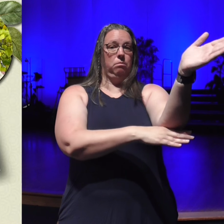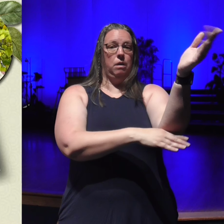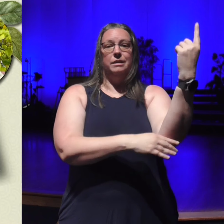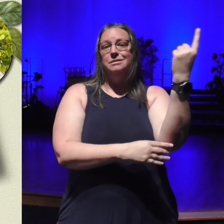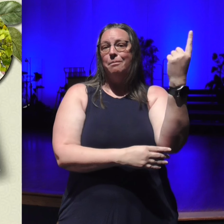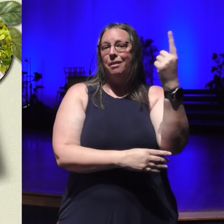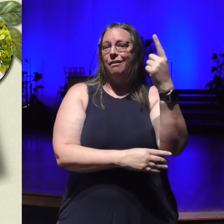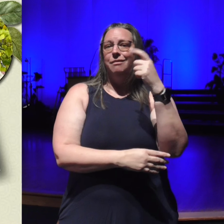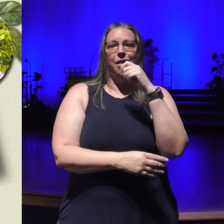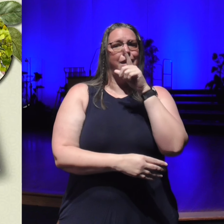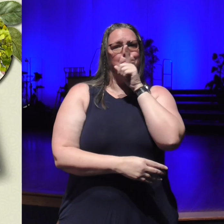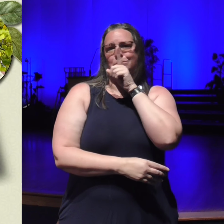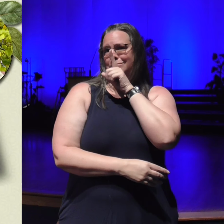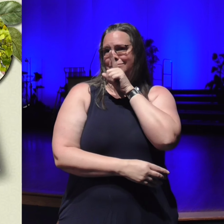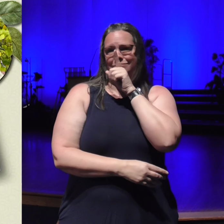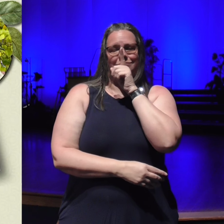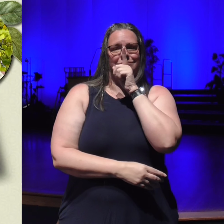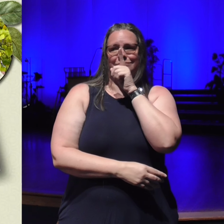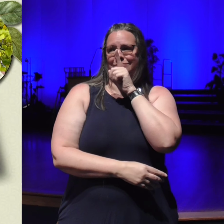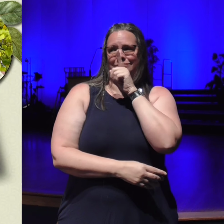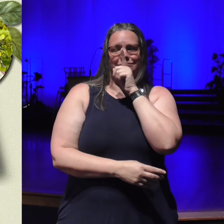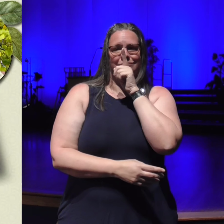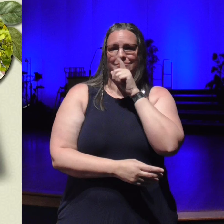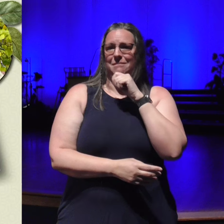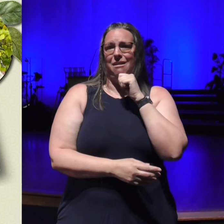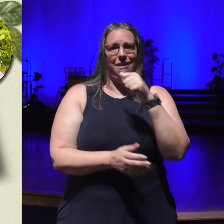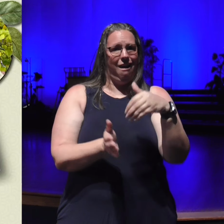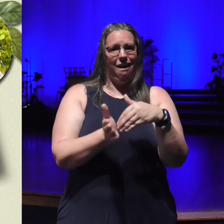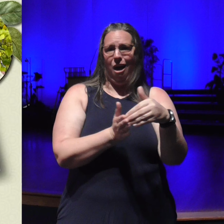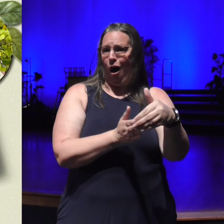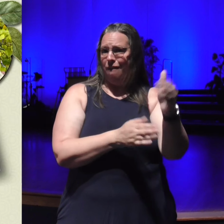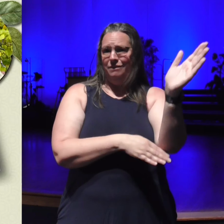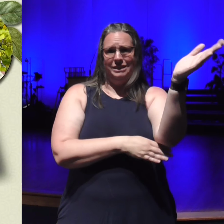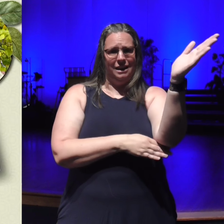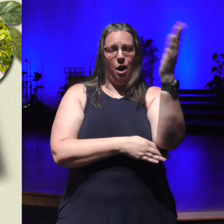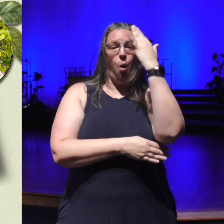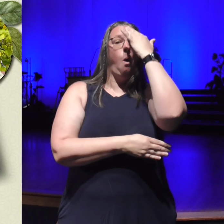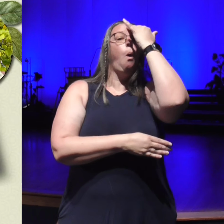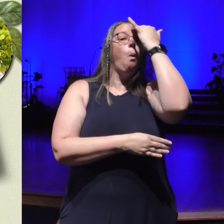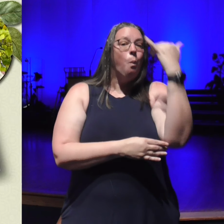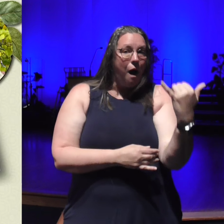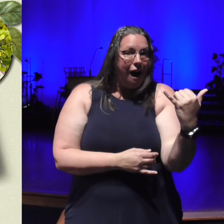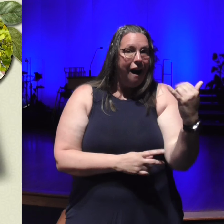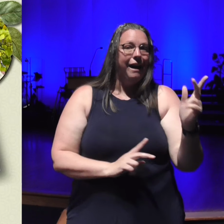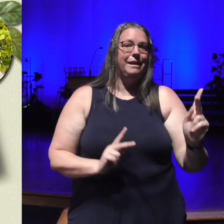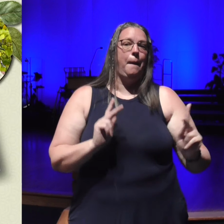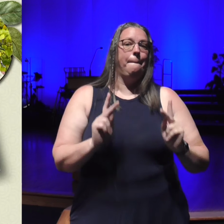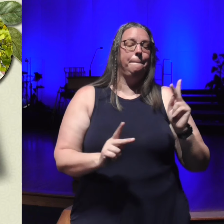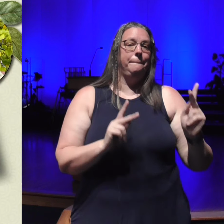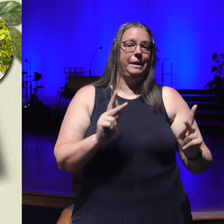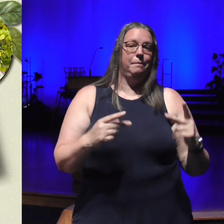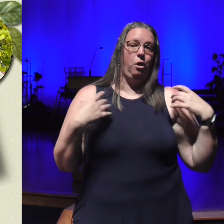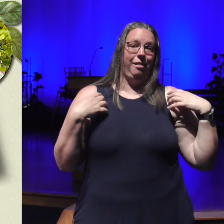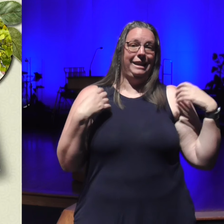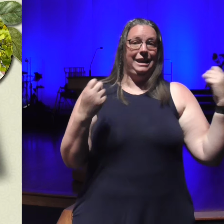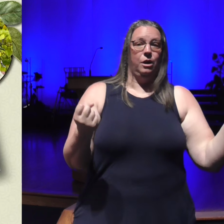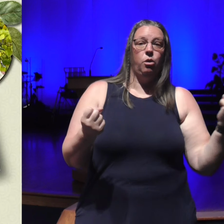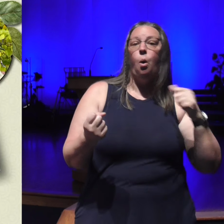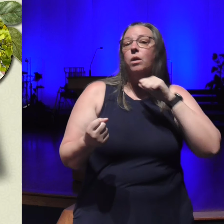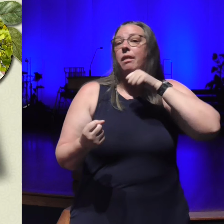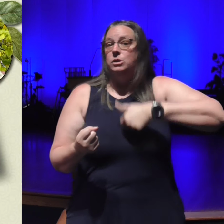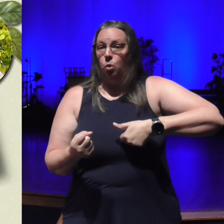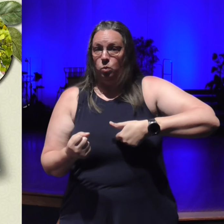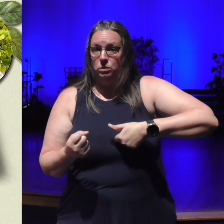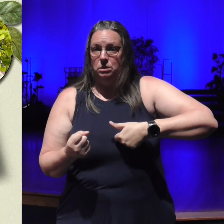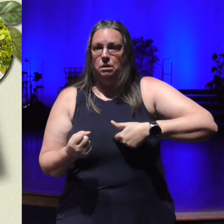that isn't talked about a lot in why people heal, or perhaps why people do not heal, and